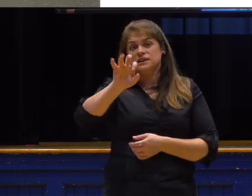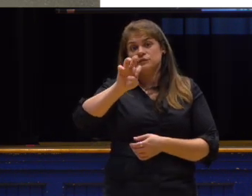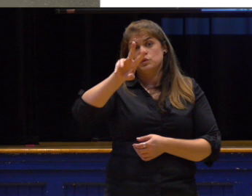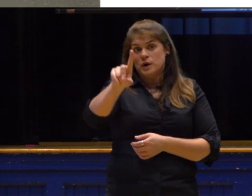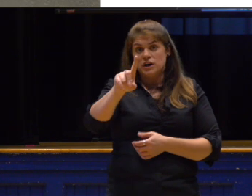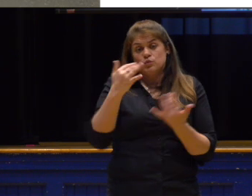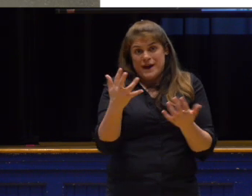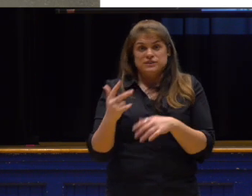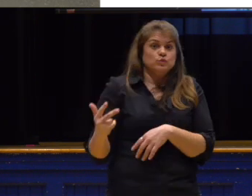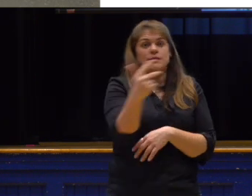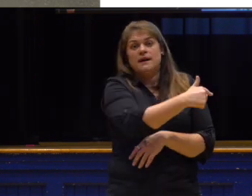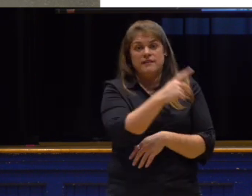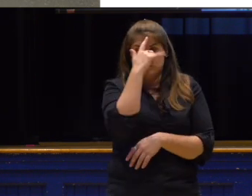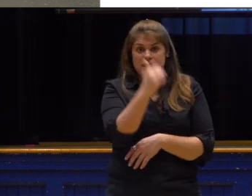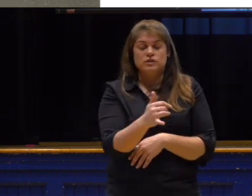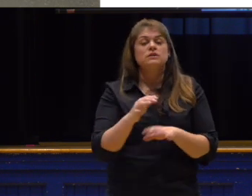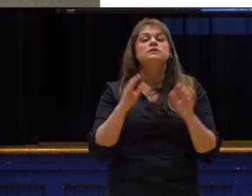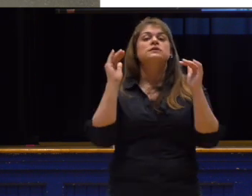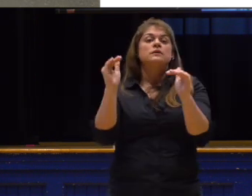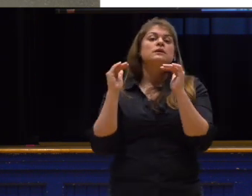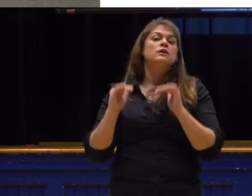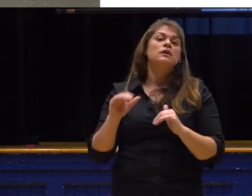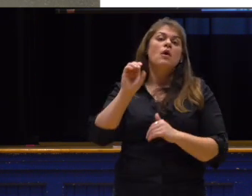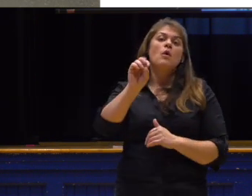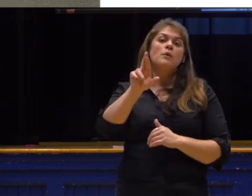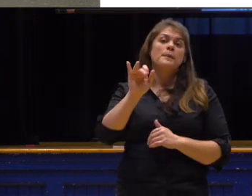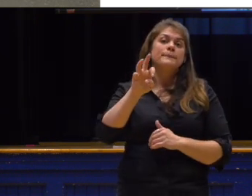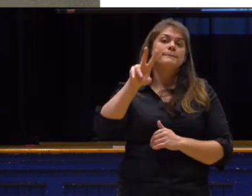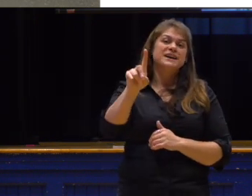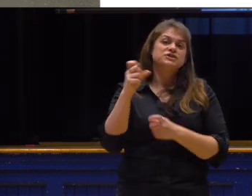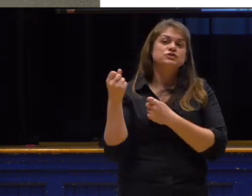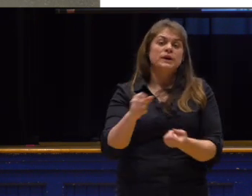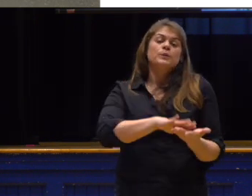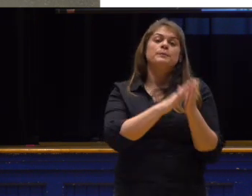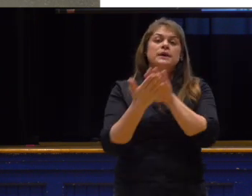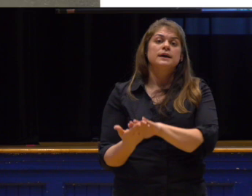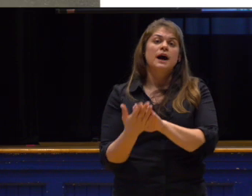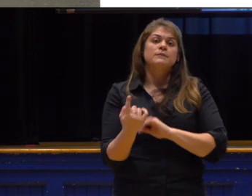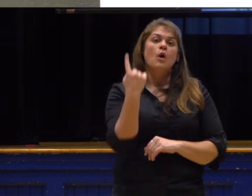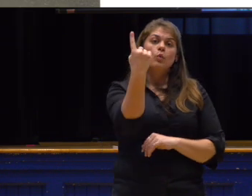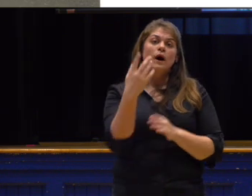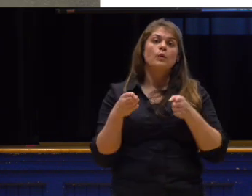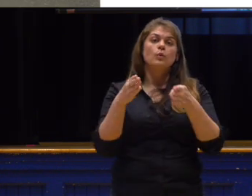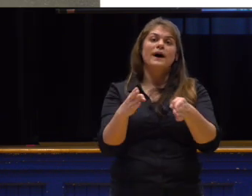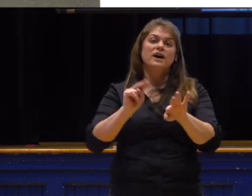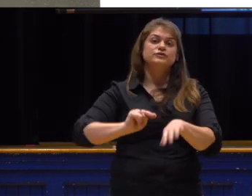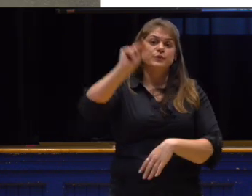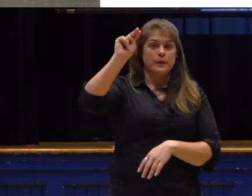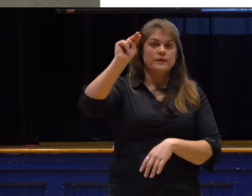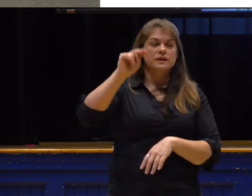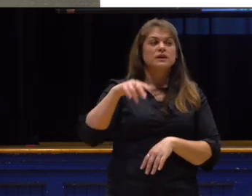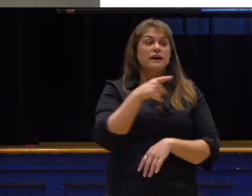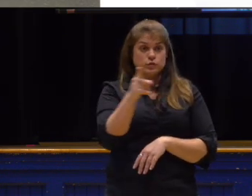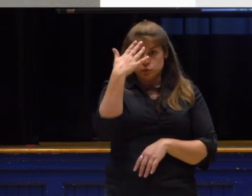did. Ormond Street. Ormond Street is going to turn into one-way northbound. For those of you who don't know,